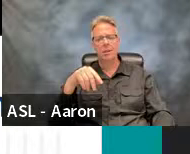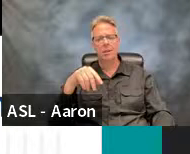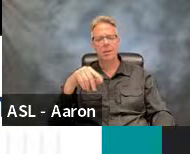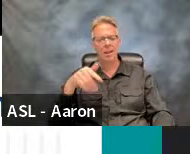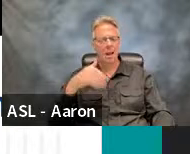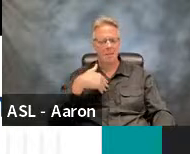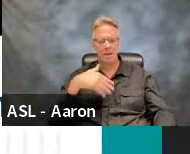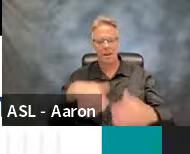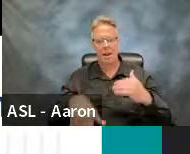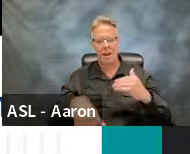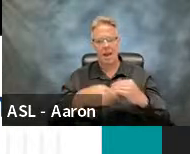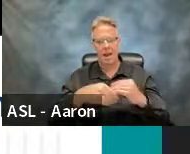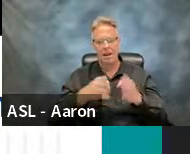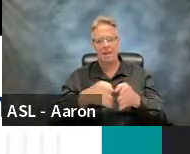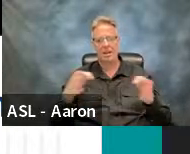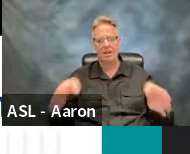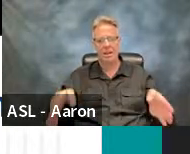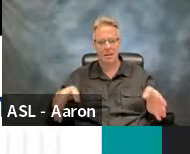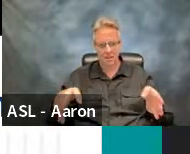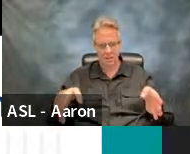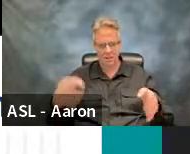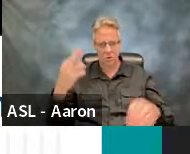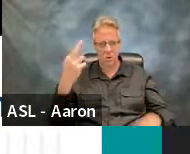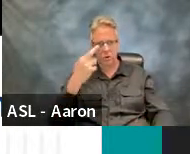added lanes because of